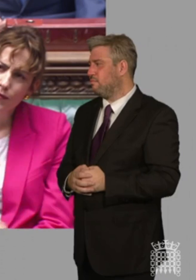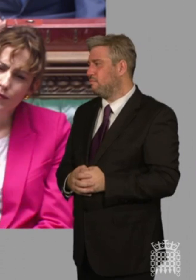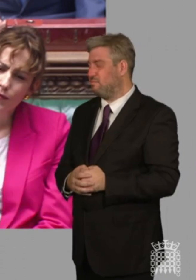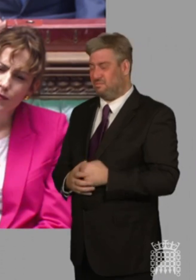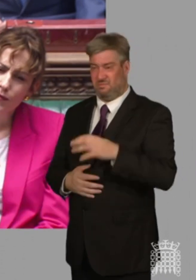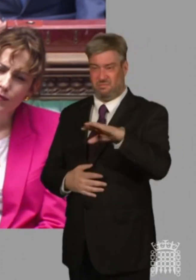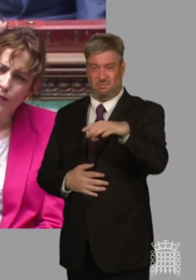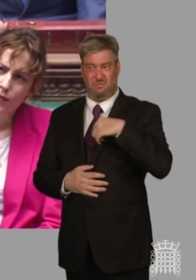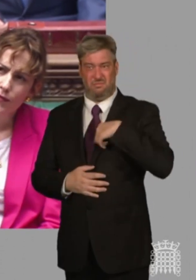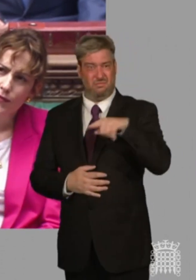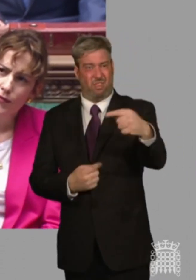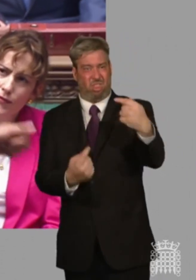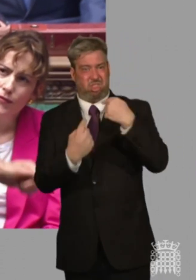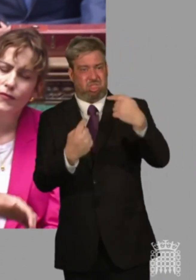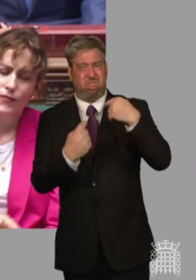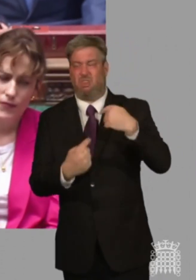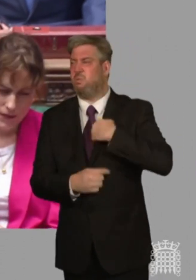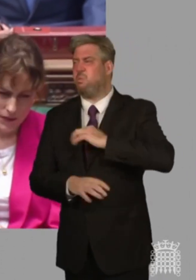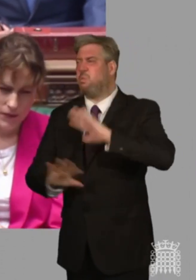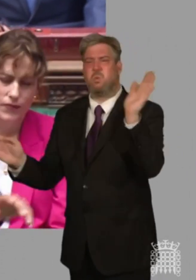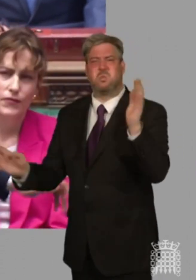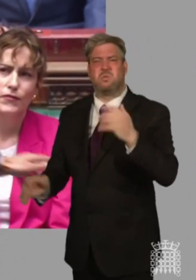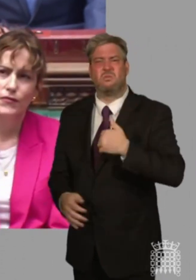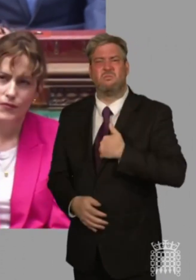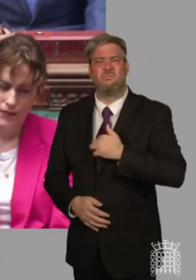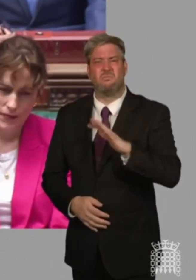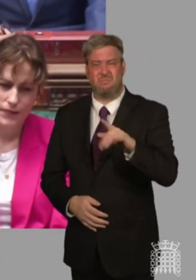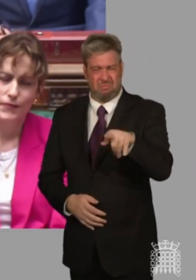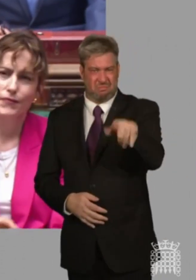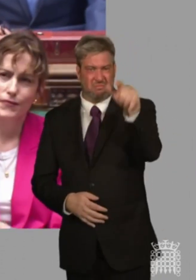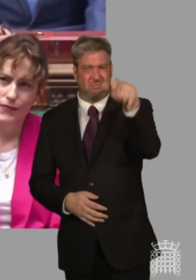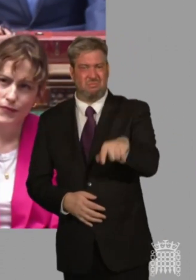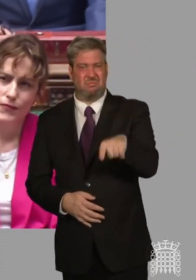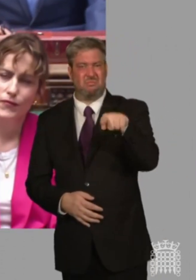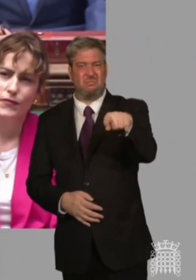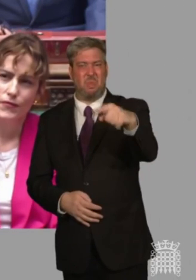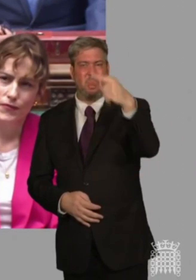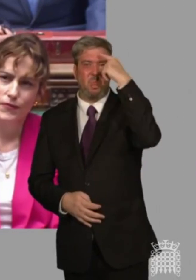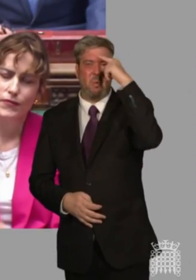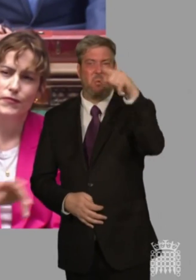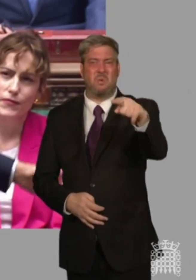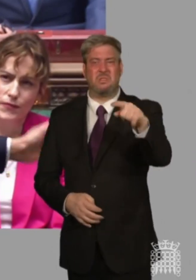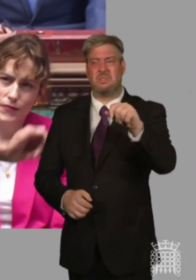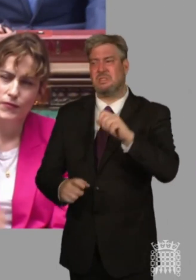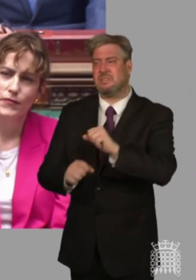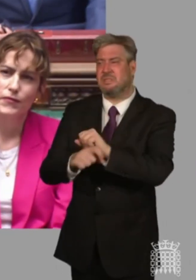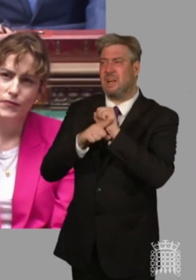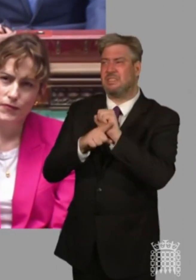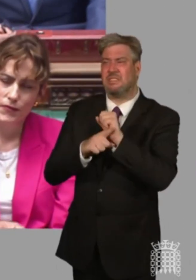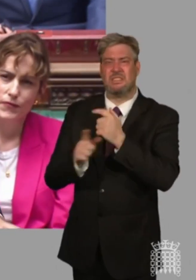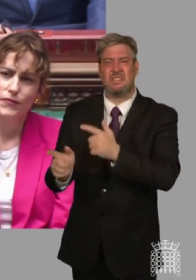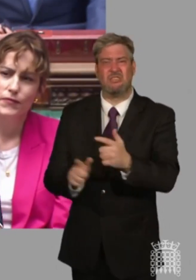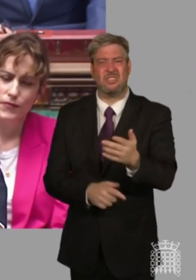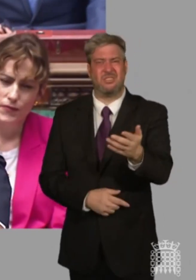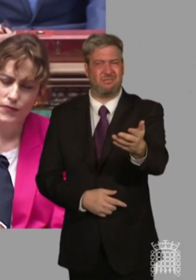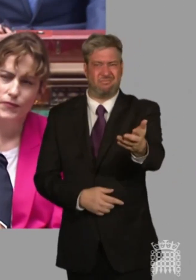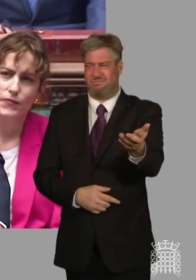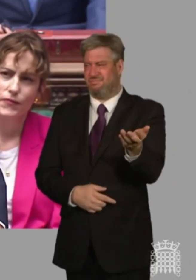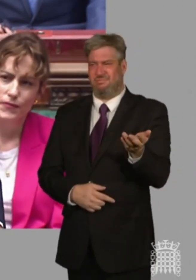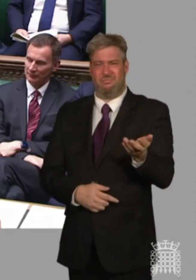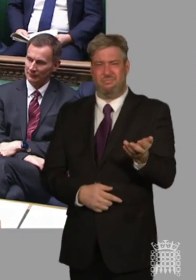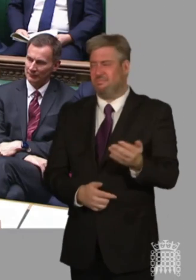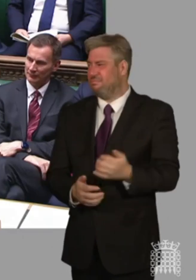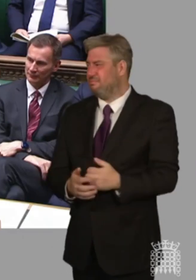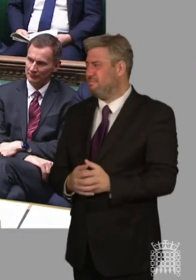In just the last week, expanding healthcare in pharmacies. Today, expanding dental care. This week, helping millions with the cost of living.